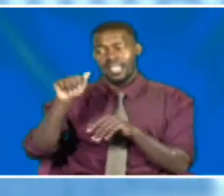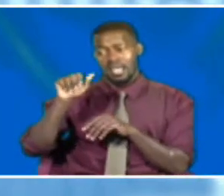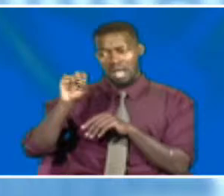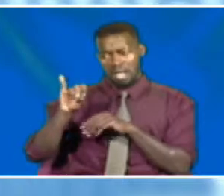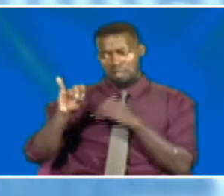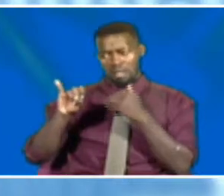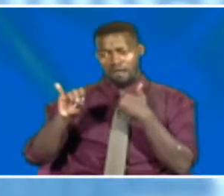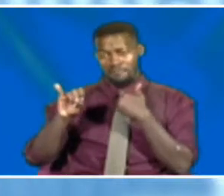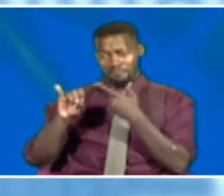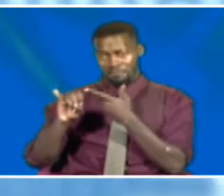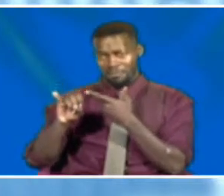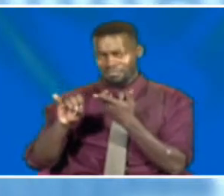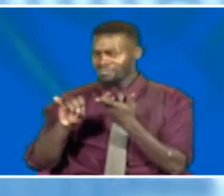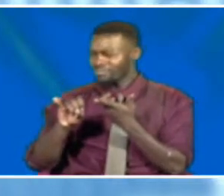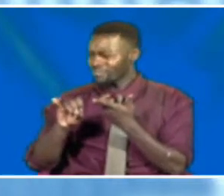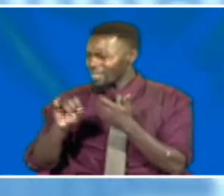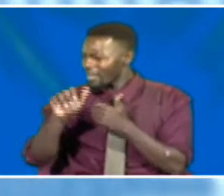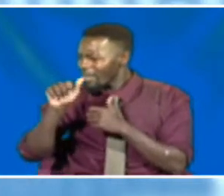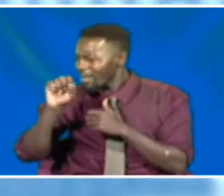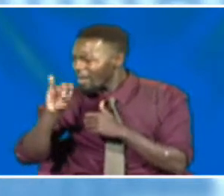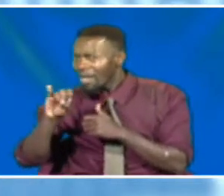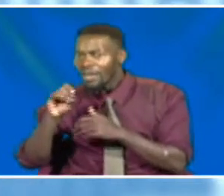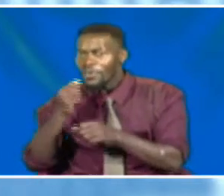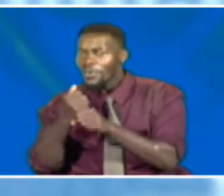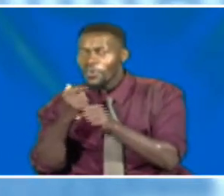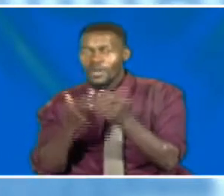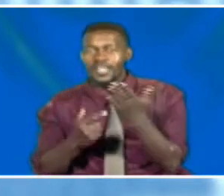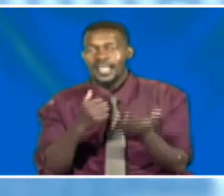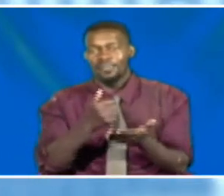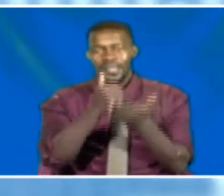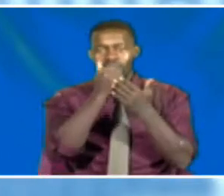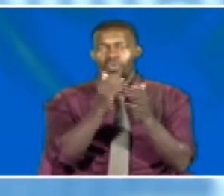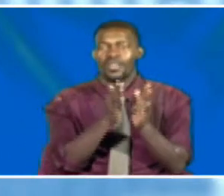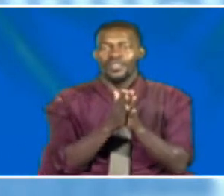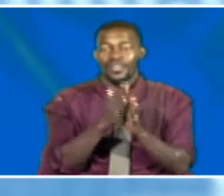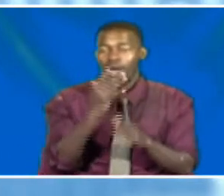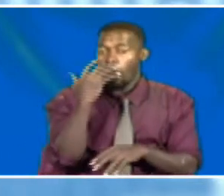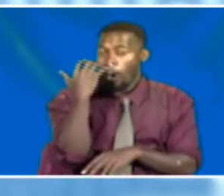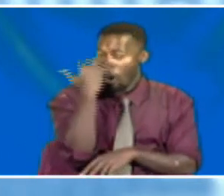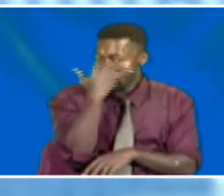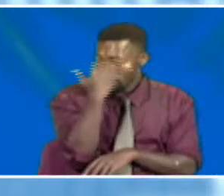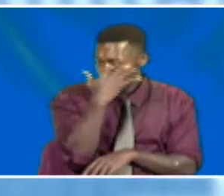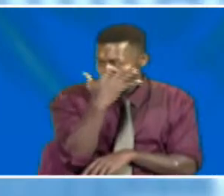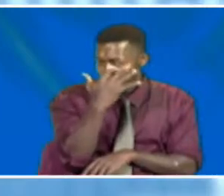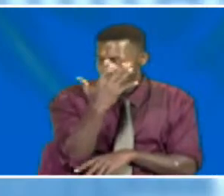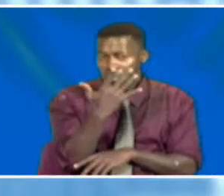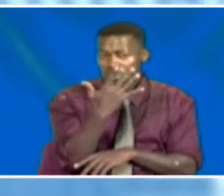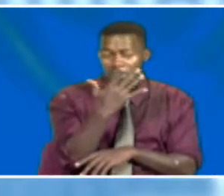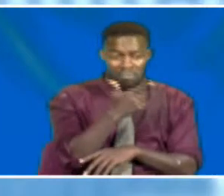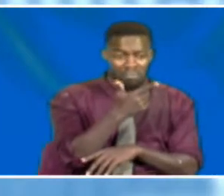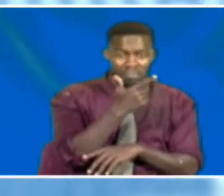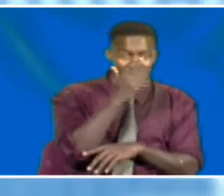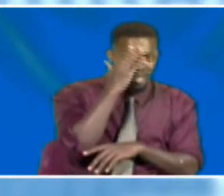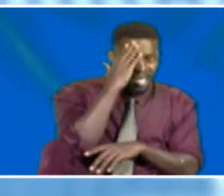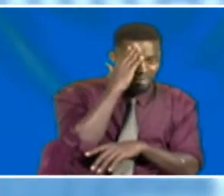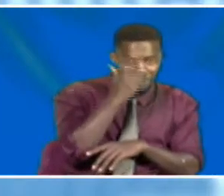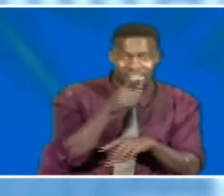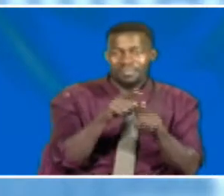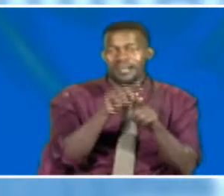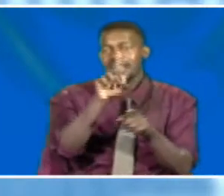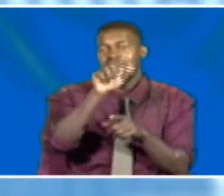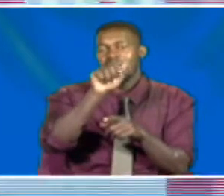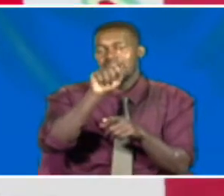is actually to help with autism diagnosis, report generation, and also data